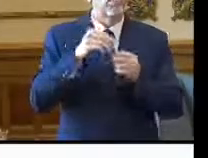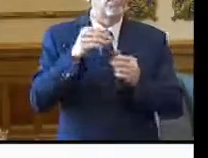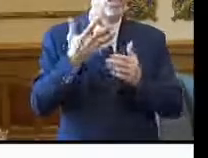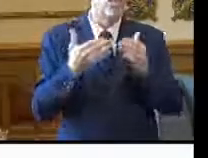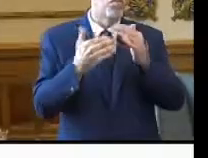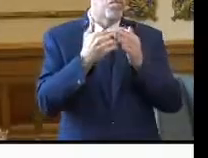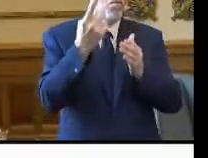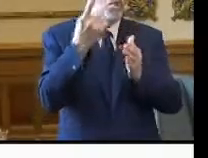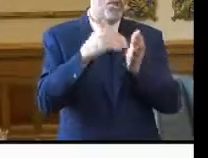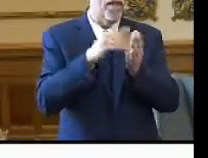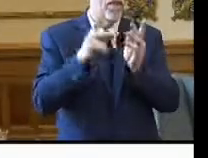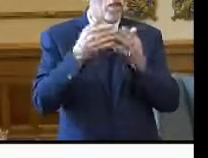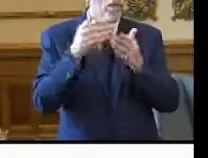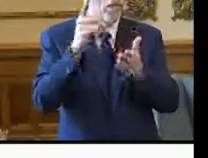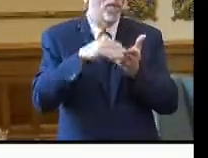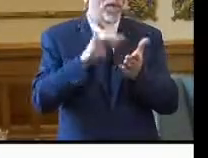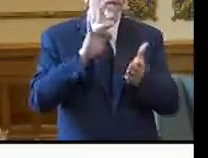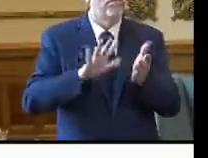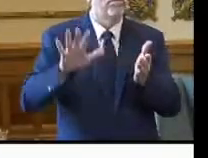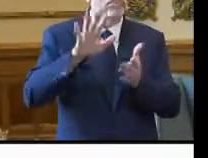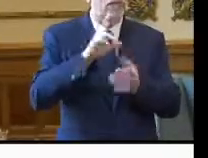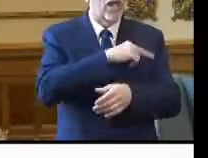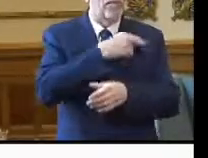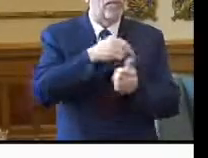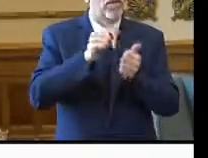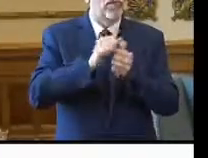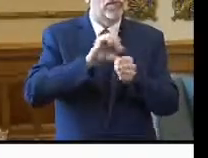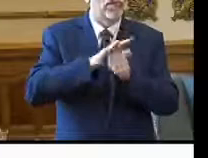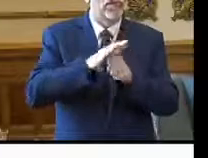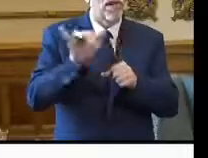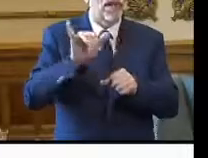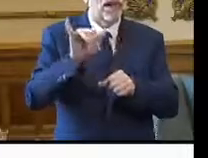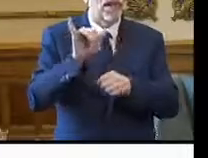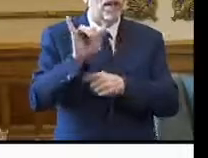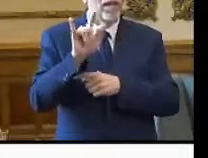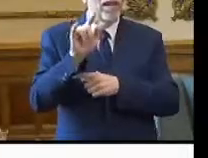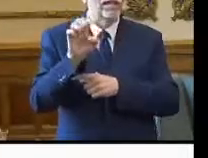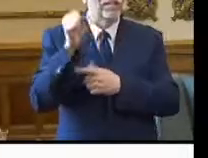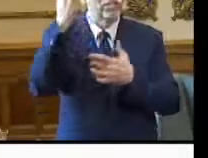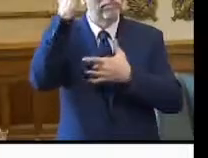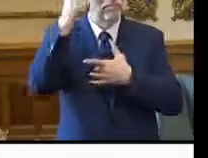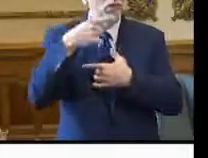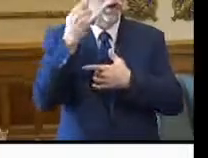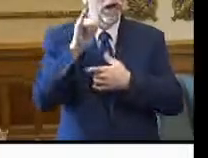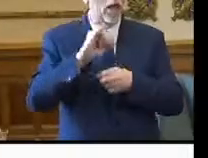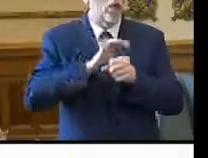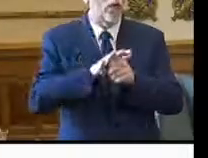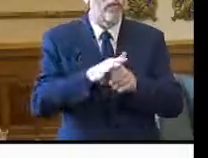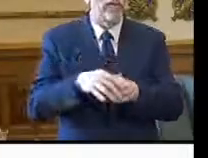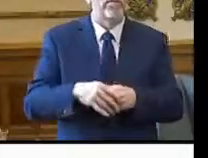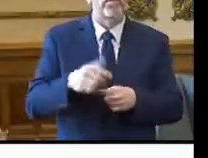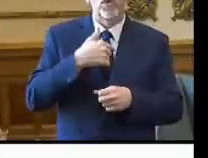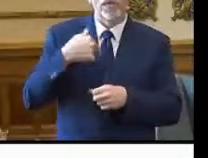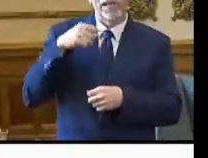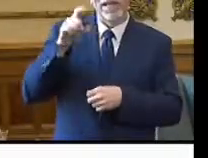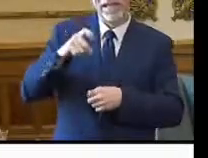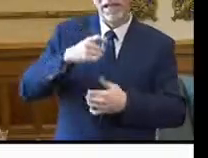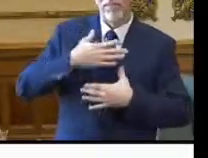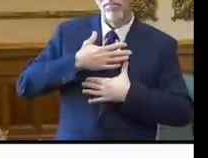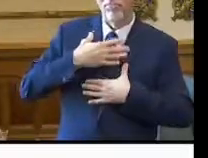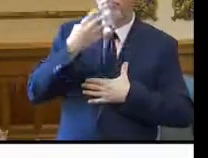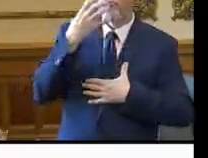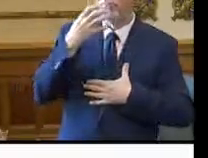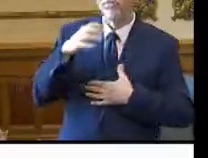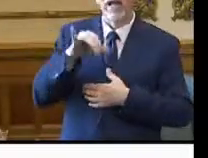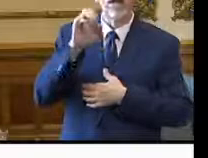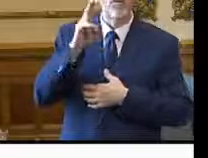people across the state are currently hospitalized with COVID-like illness. When we discussed the need for ventilators and ICU beds previously,